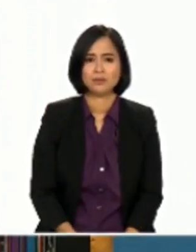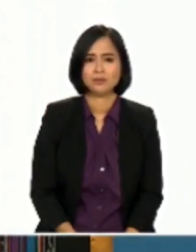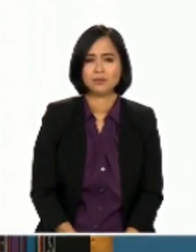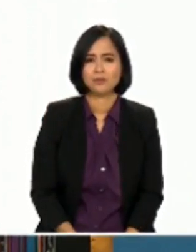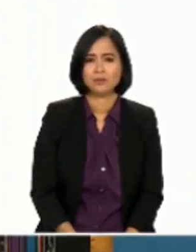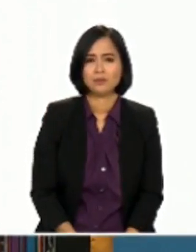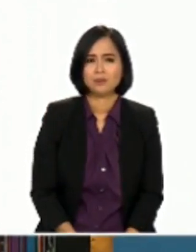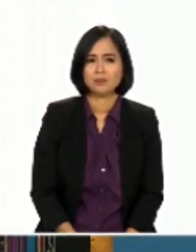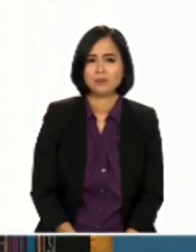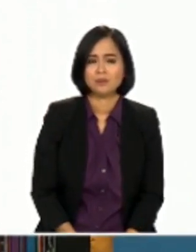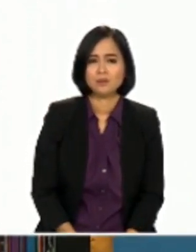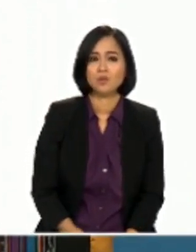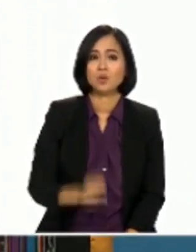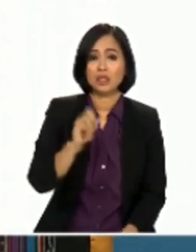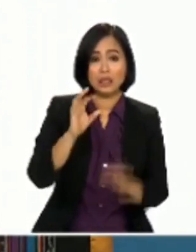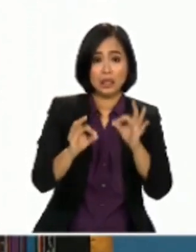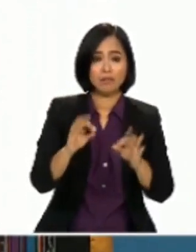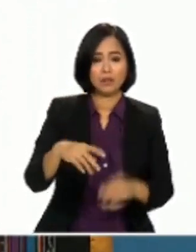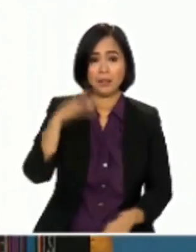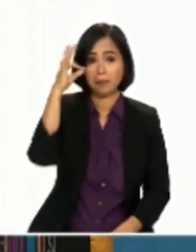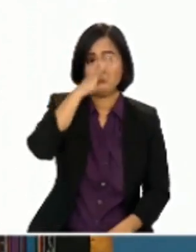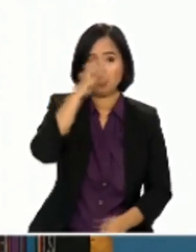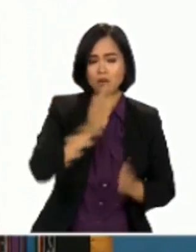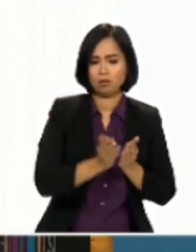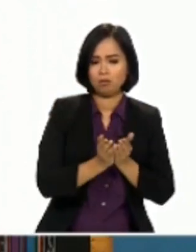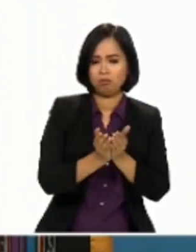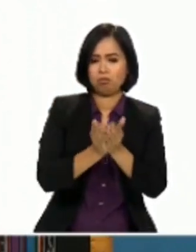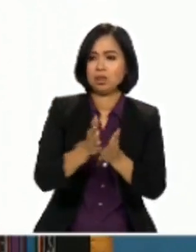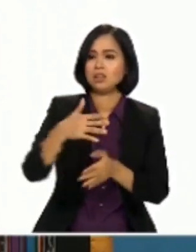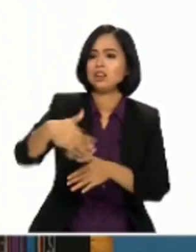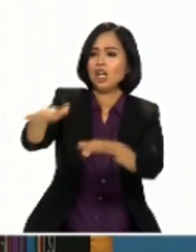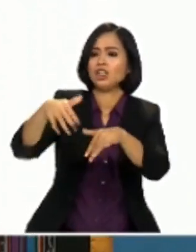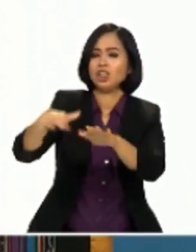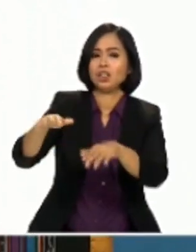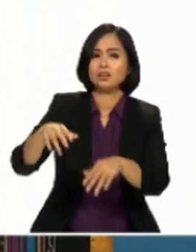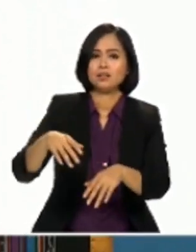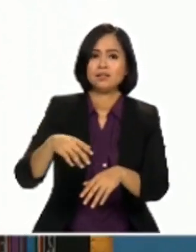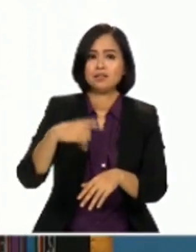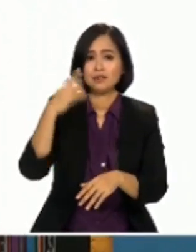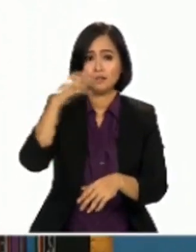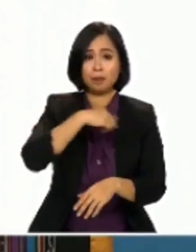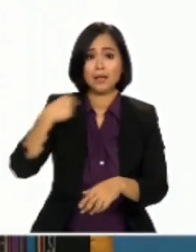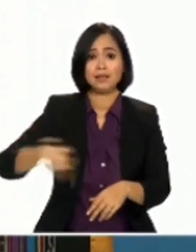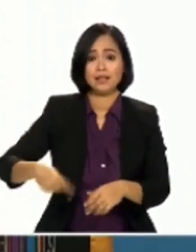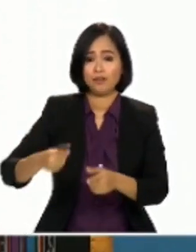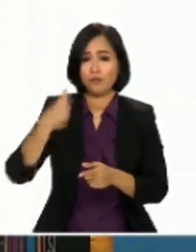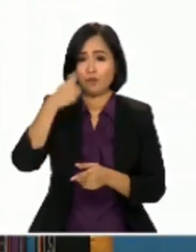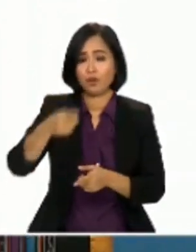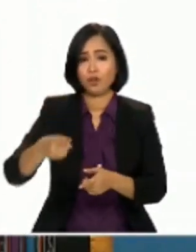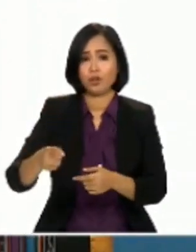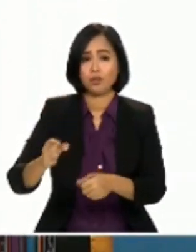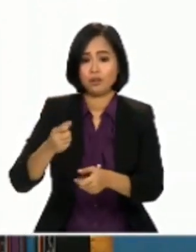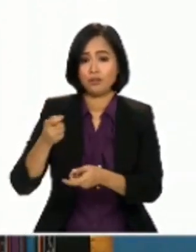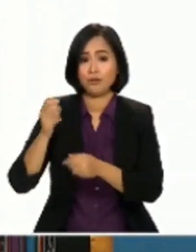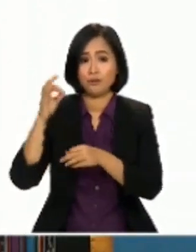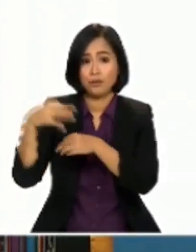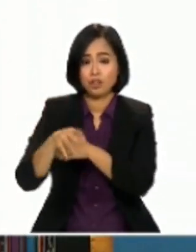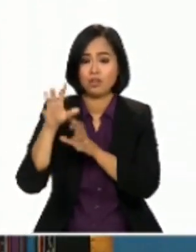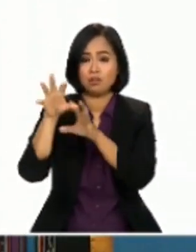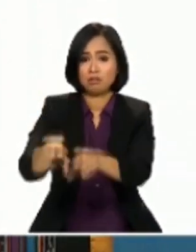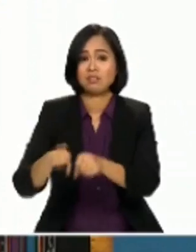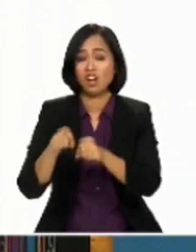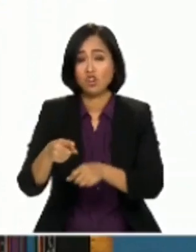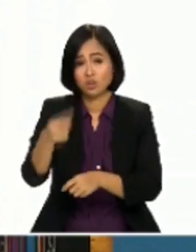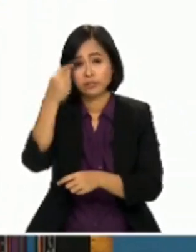Ipadala ko yung marines ko to drive away the Chinese fishermen. I guarantee you, not one of